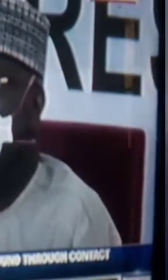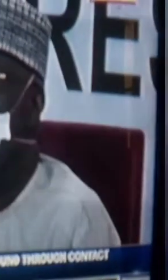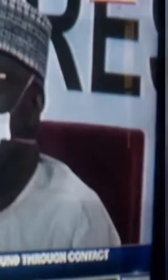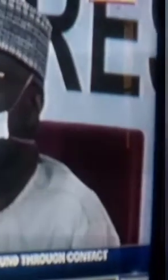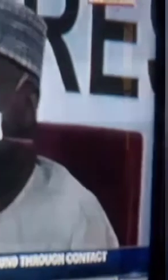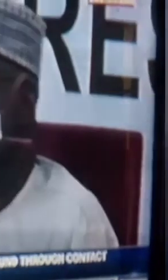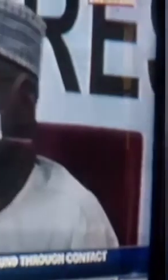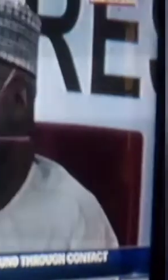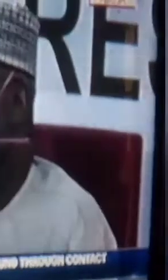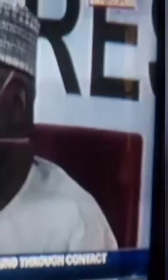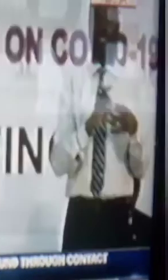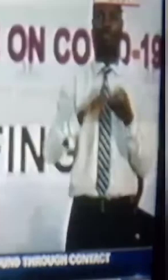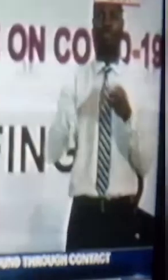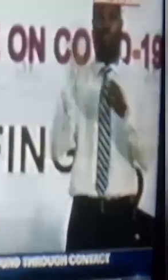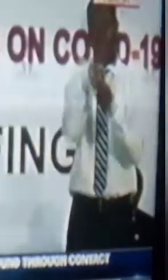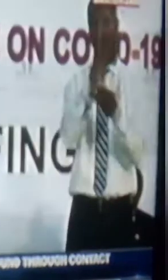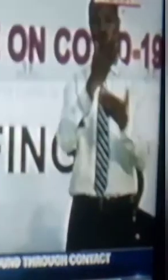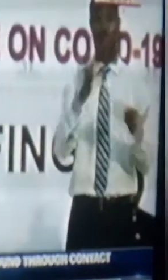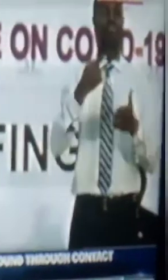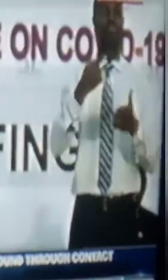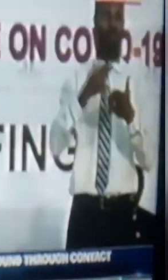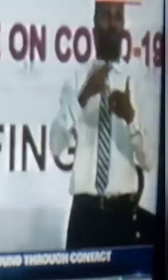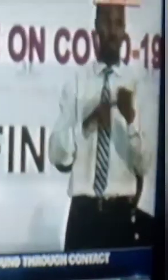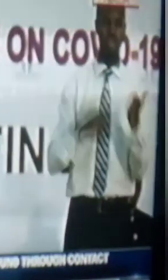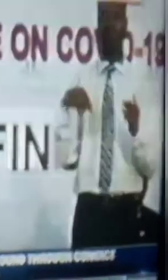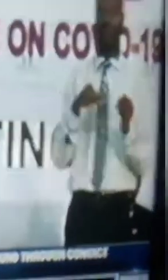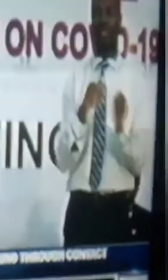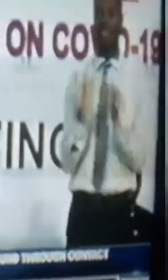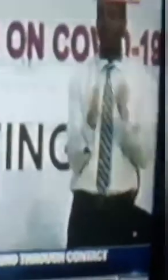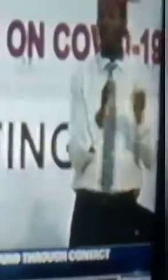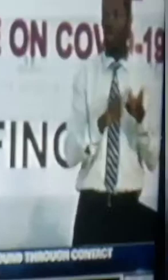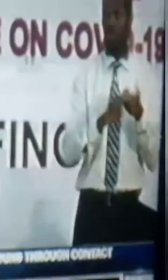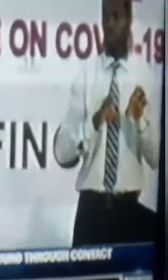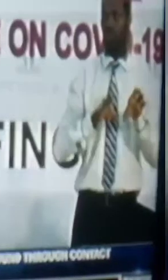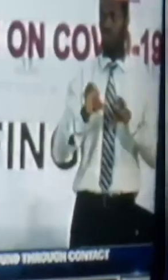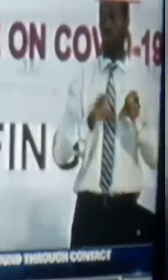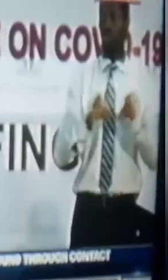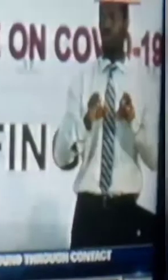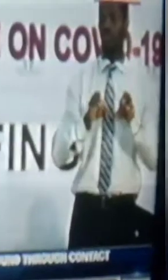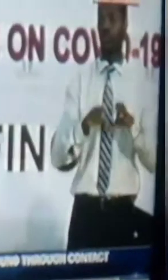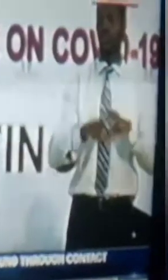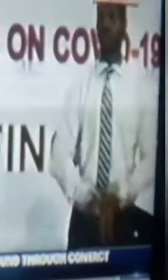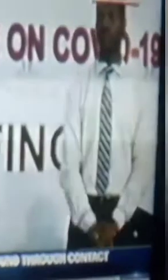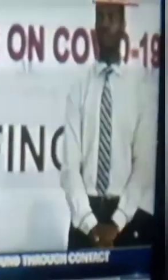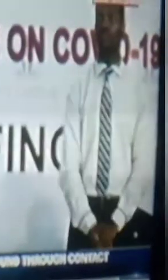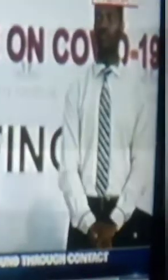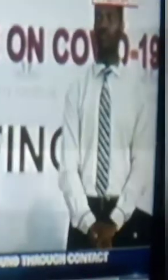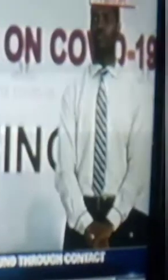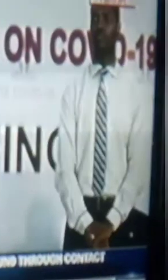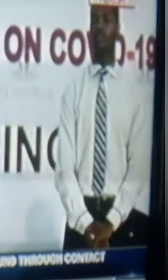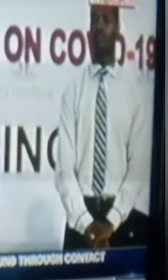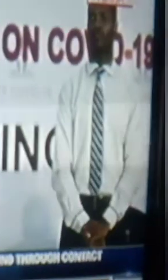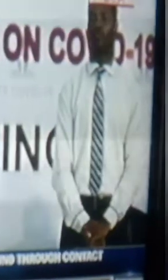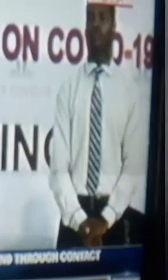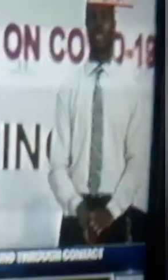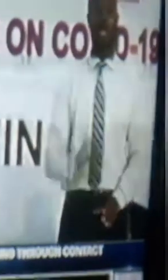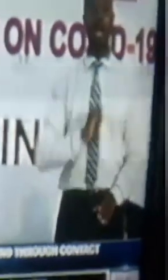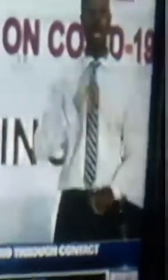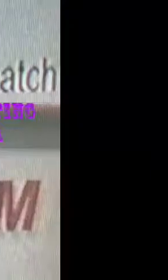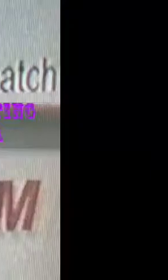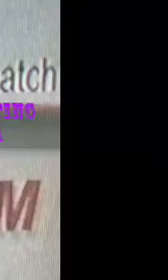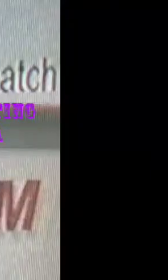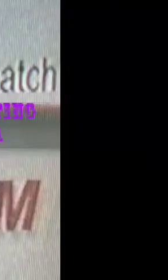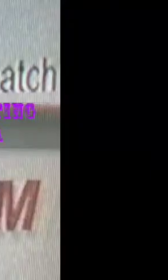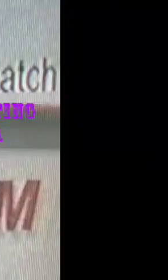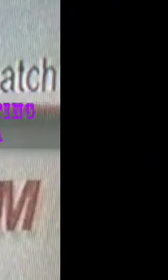we'll be releasing that policy for all of us to align with together. So I'll end my update for today